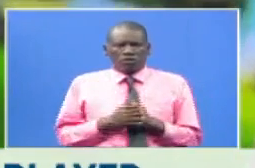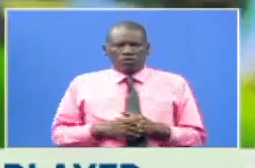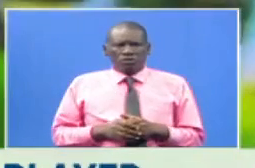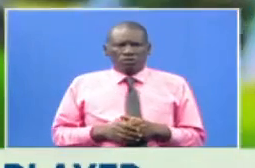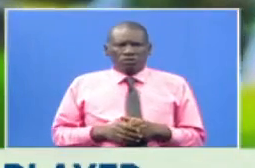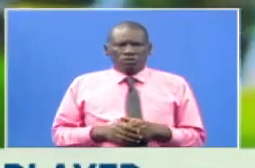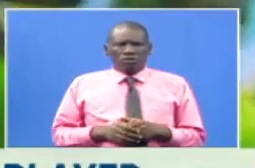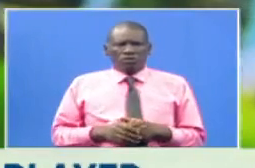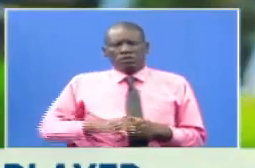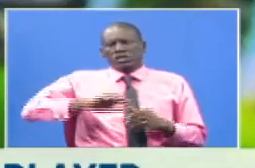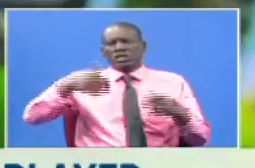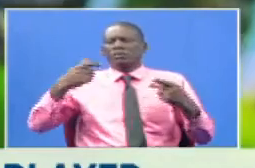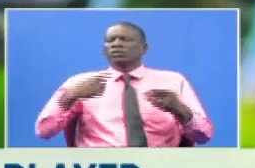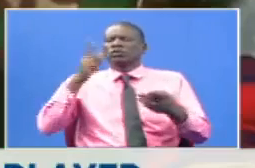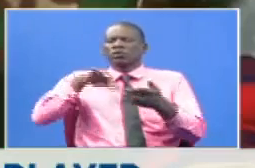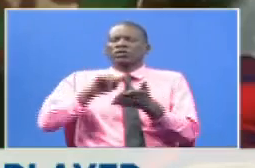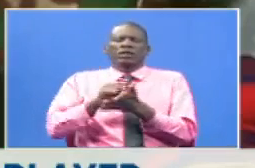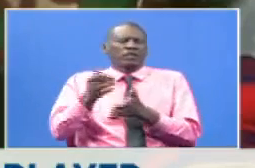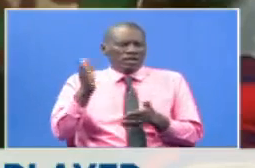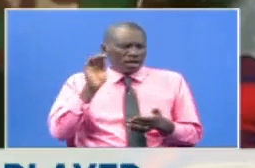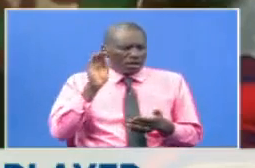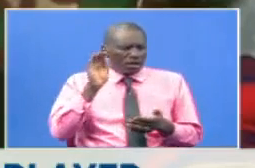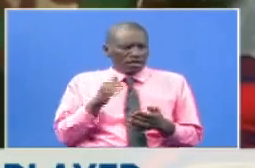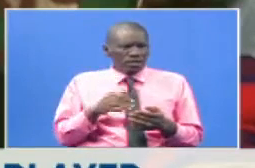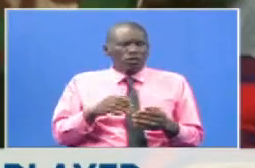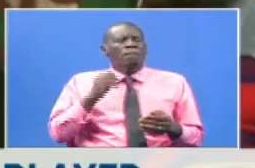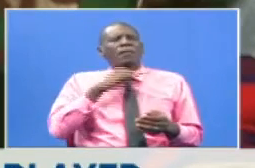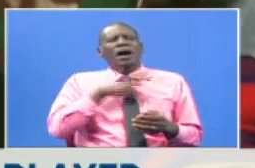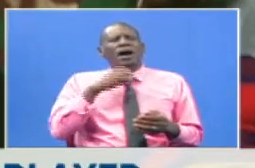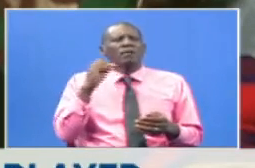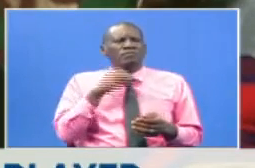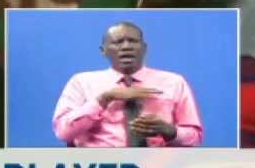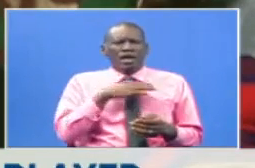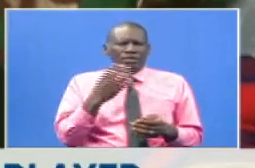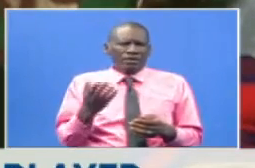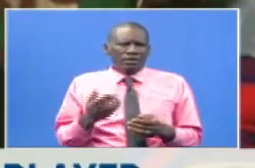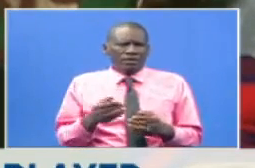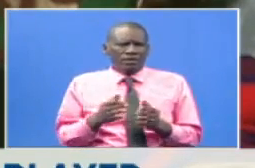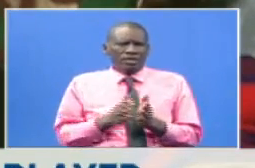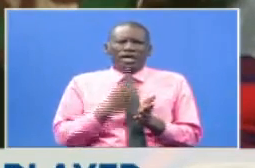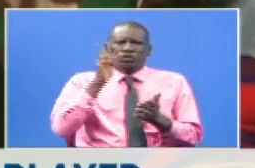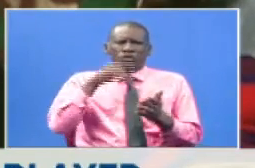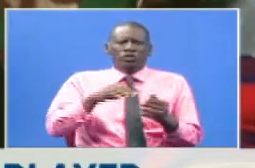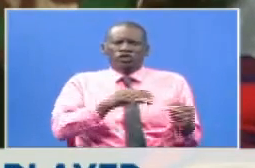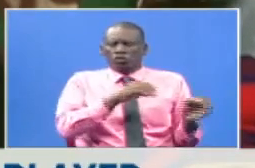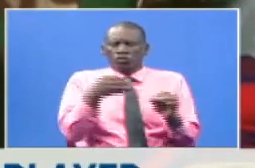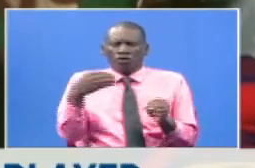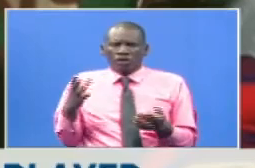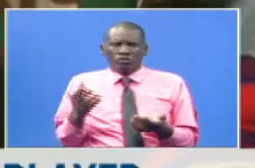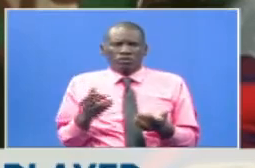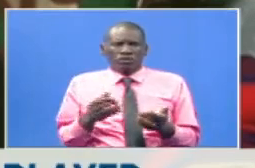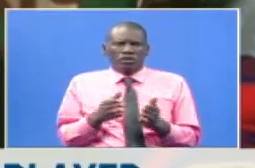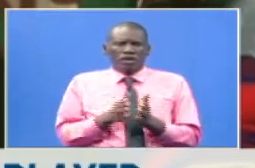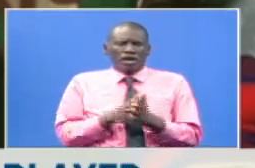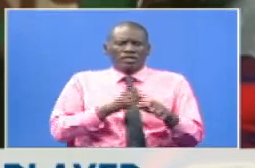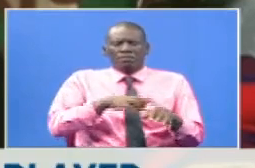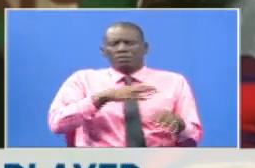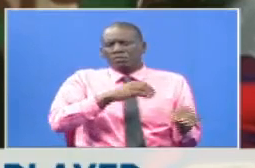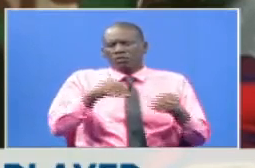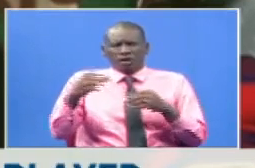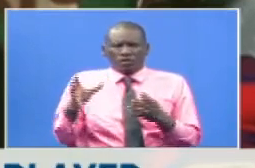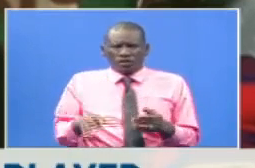ndo anasema walisikia kukipigwa nduru. Akasema akatoka immediately. Alitoka